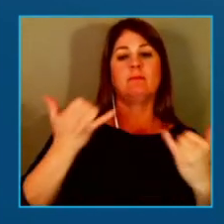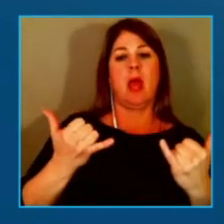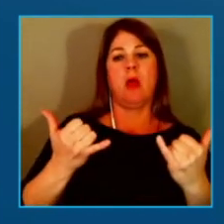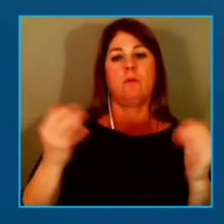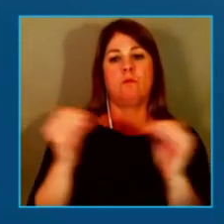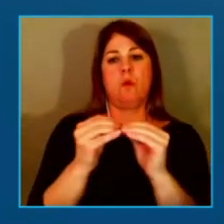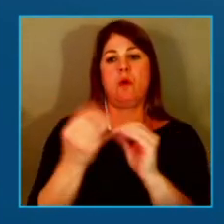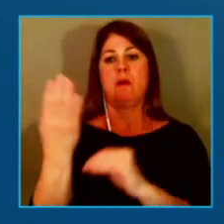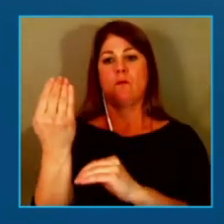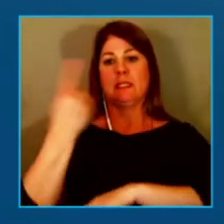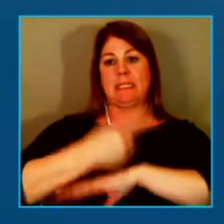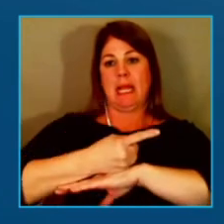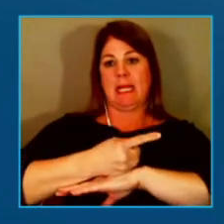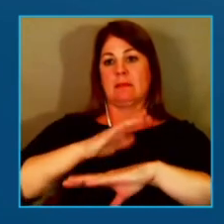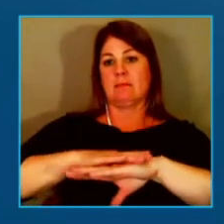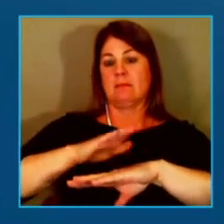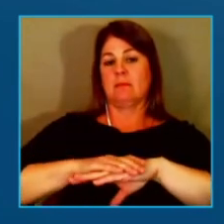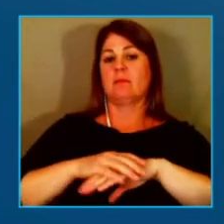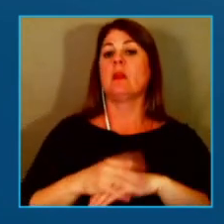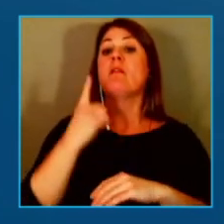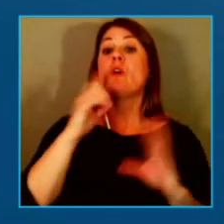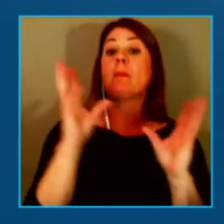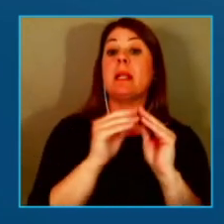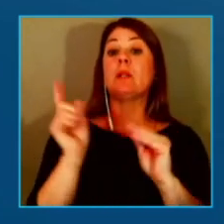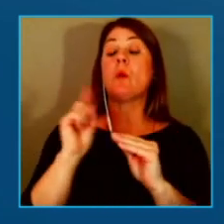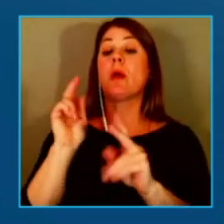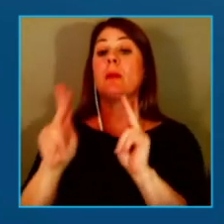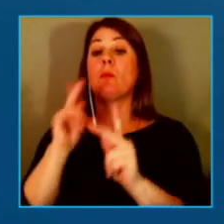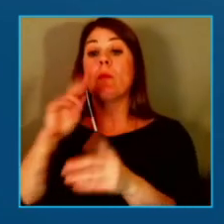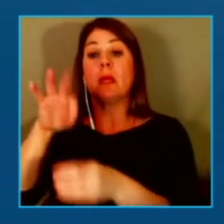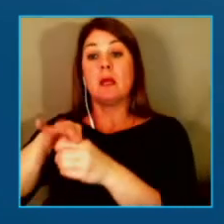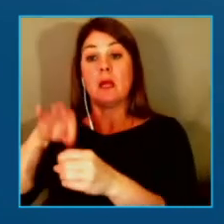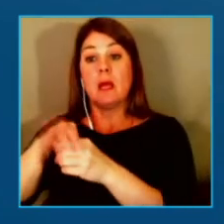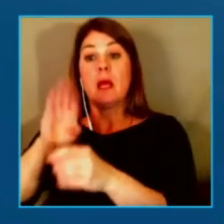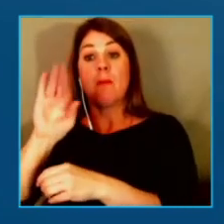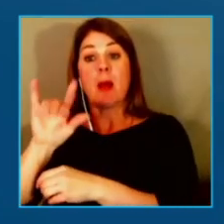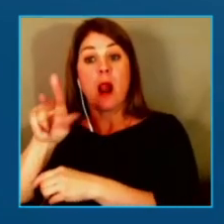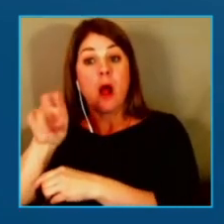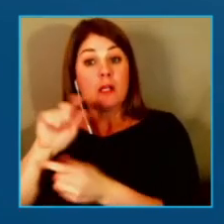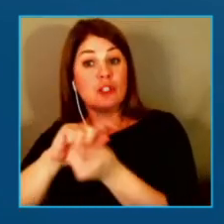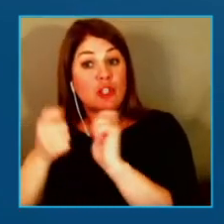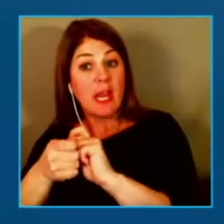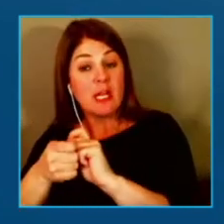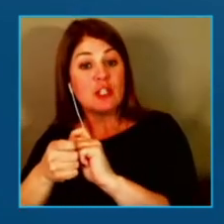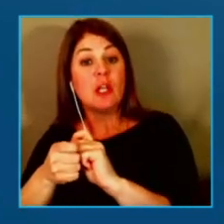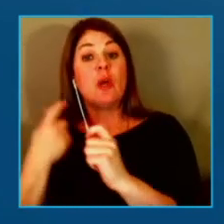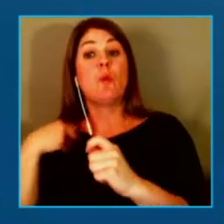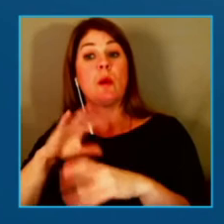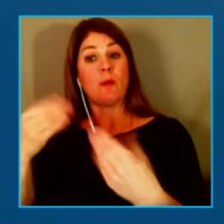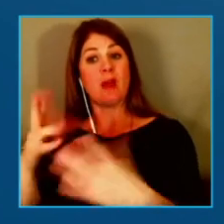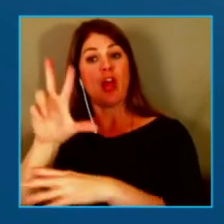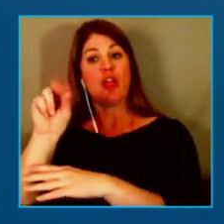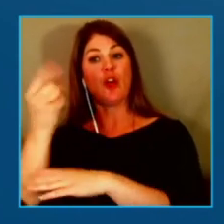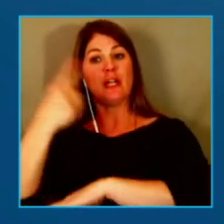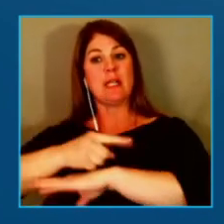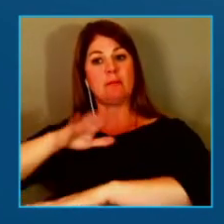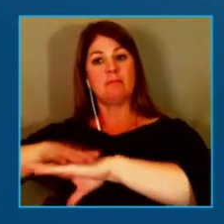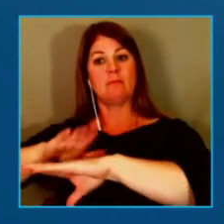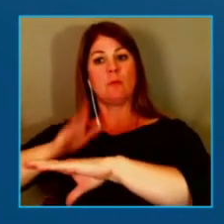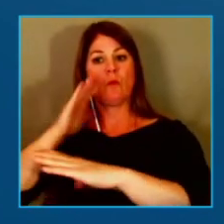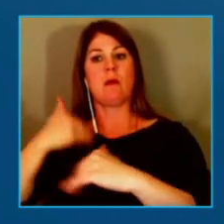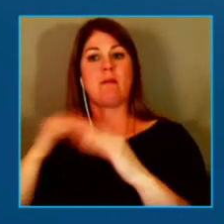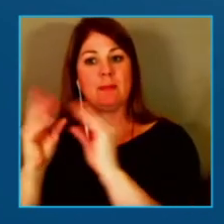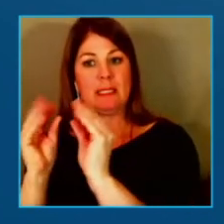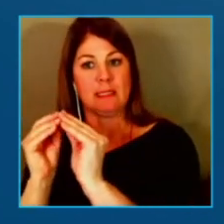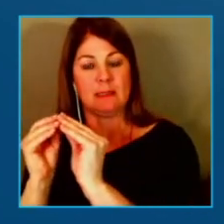are to be elected and meetings where bylaw changes are to be considered, we now provide a 30-day notice. One of the